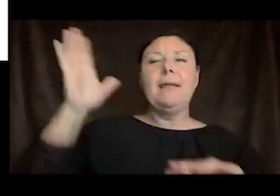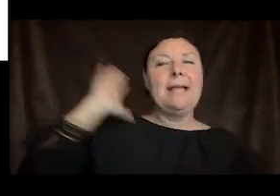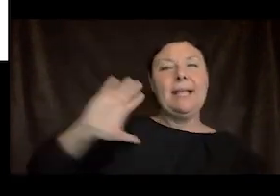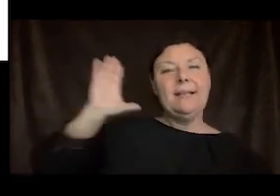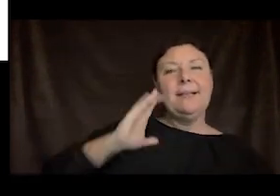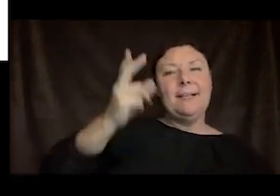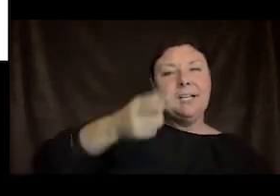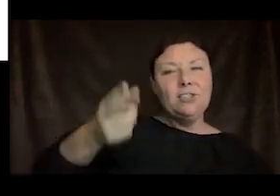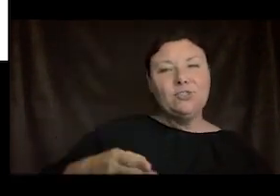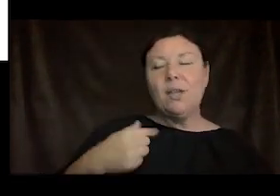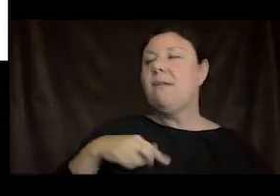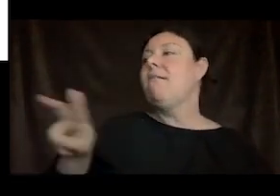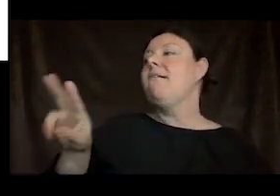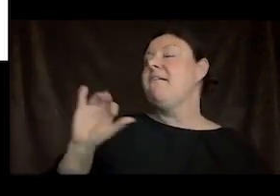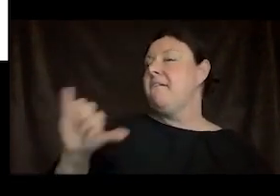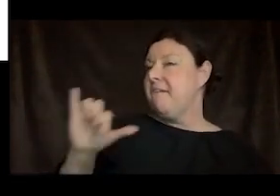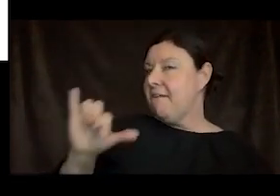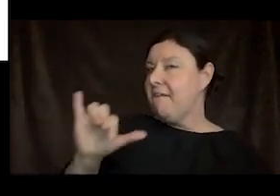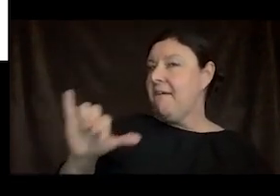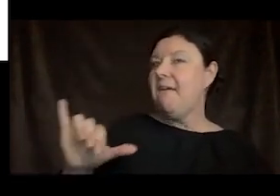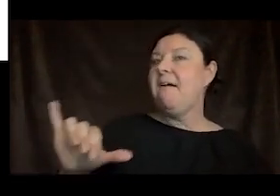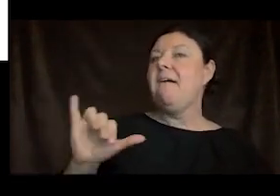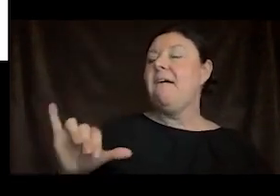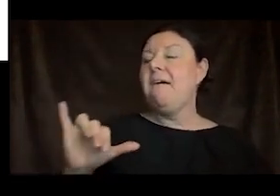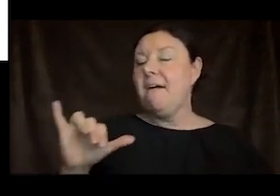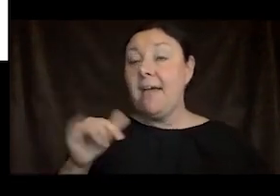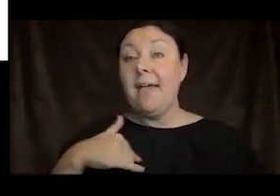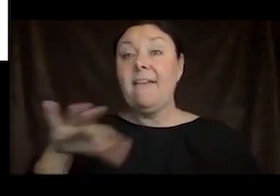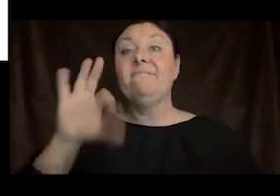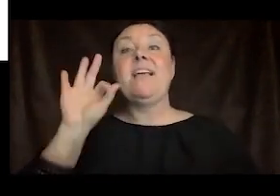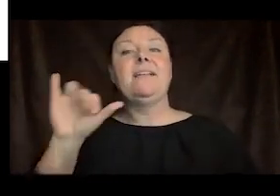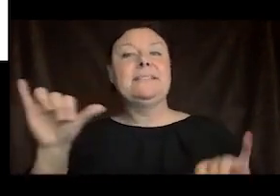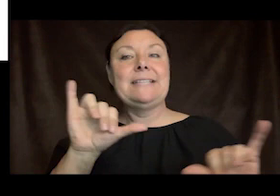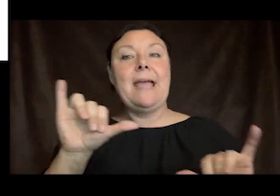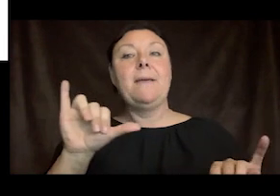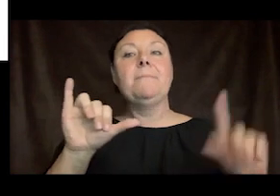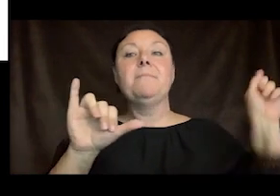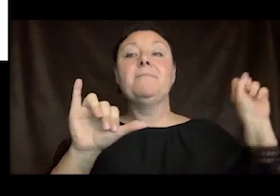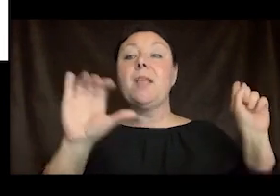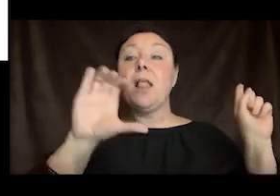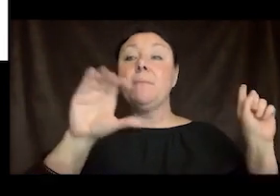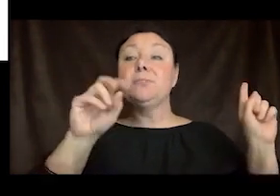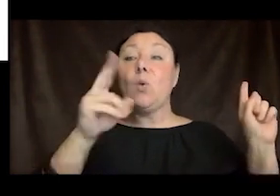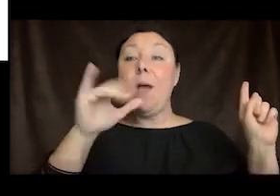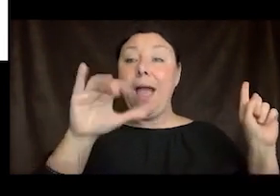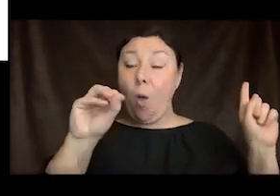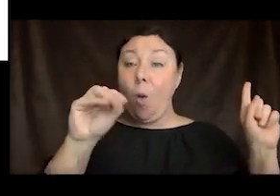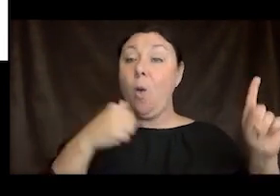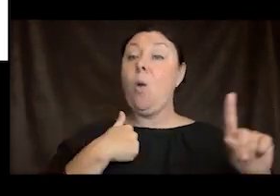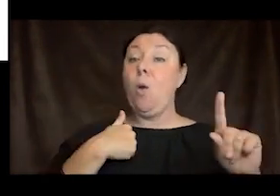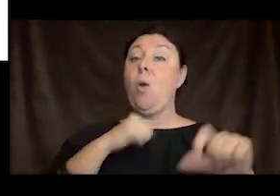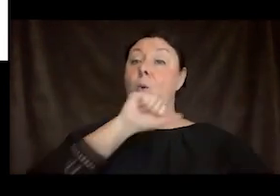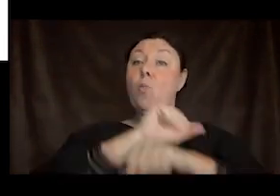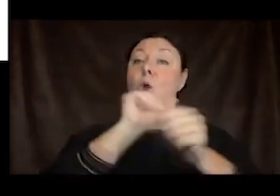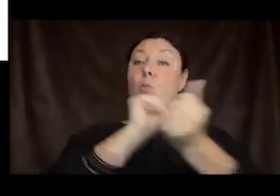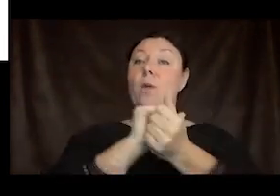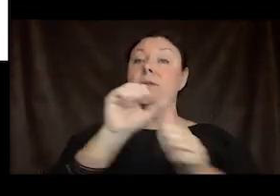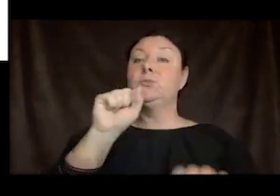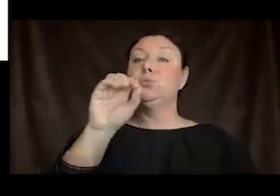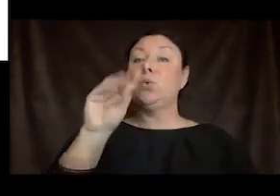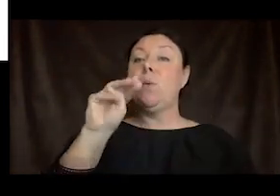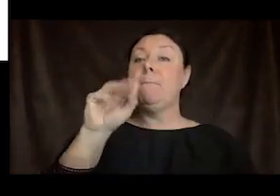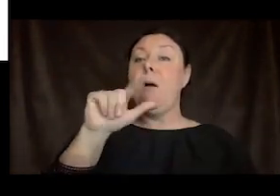their communities. And so I have found the same thing to be true in Columbus. I've worked with teachers who had Somali